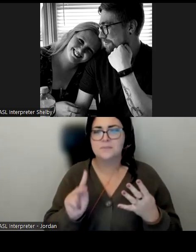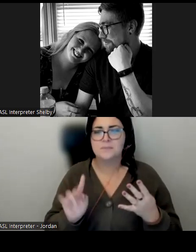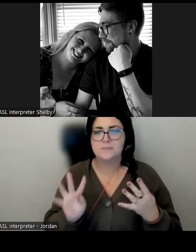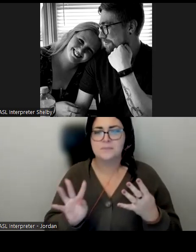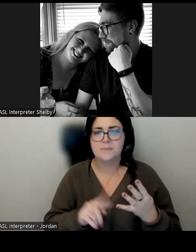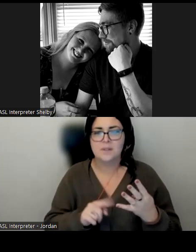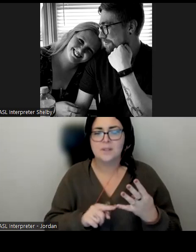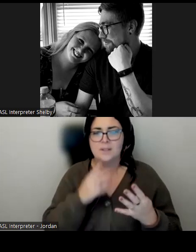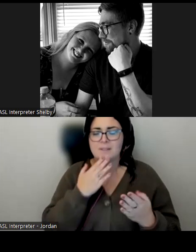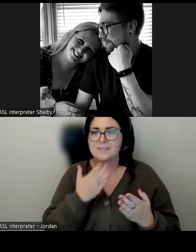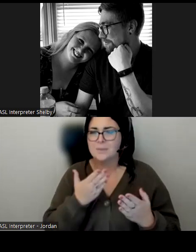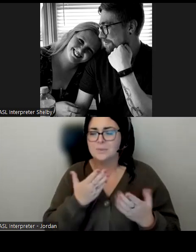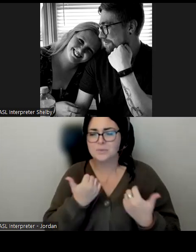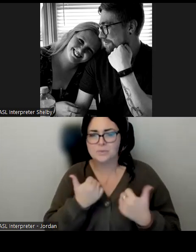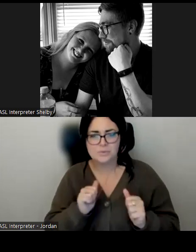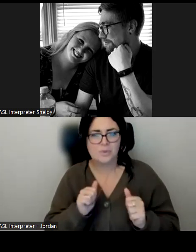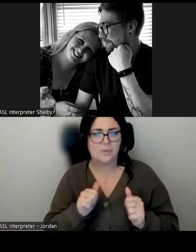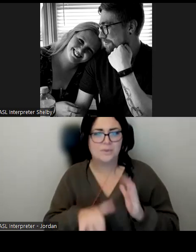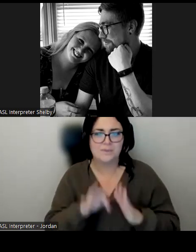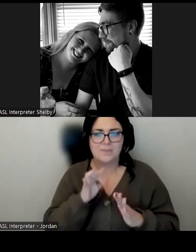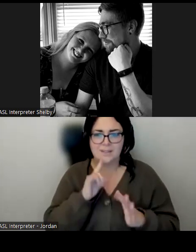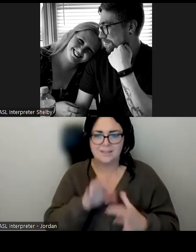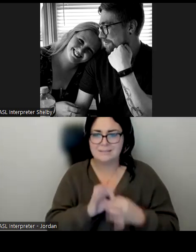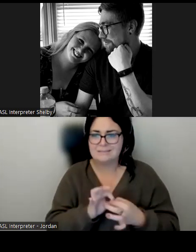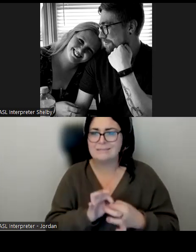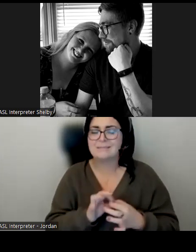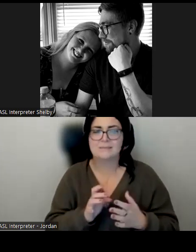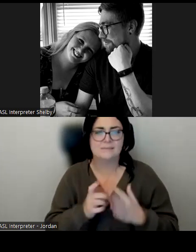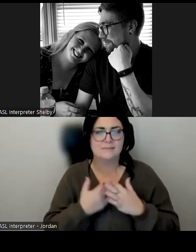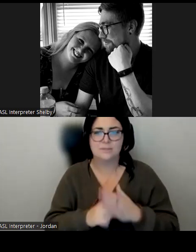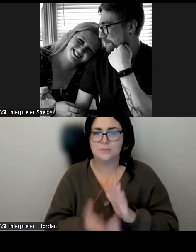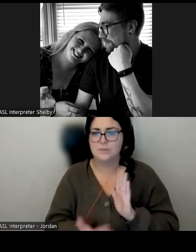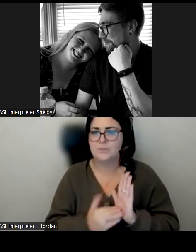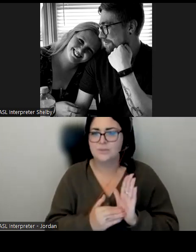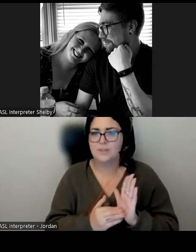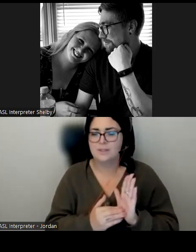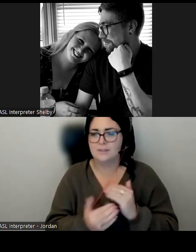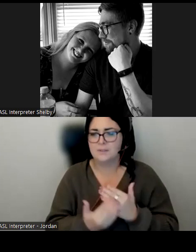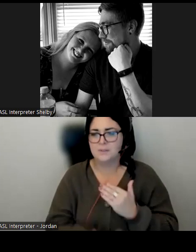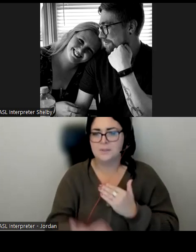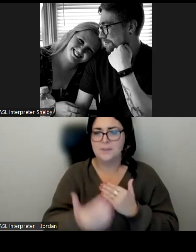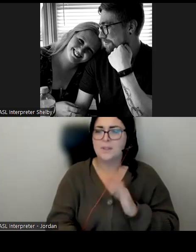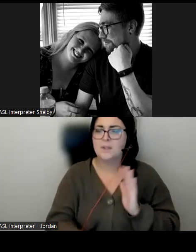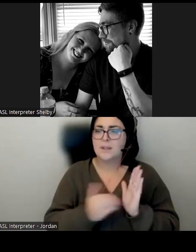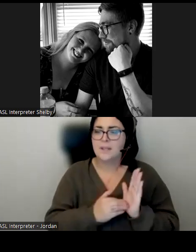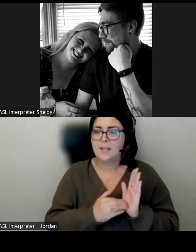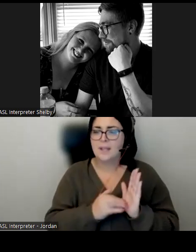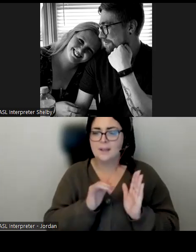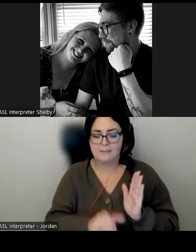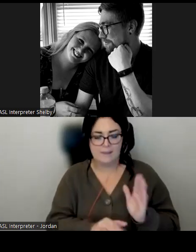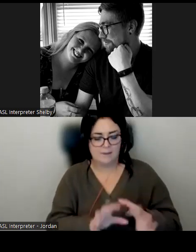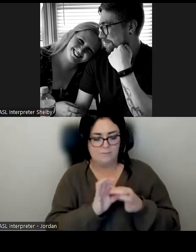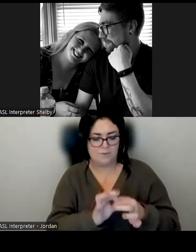start again. So, oftentimes we speak about just that relationship with the